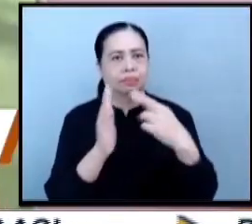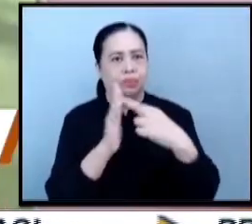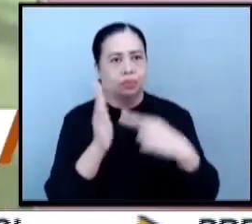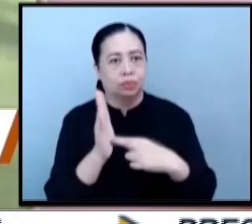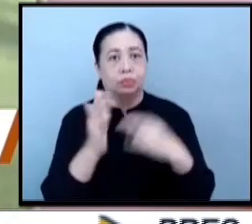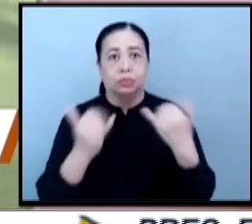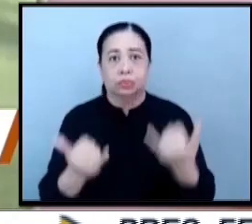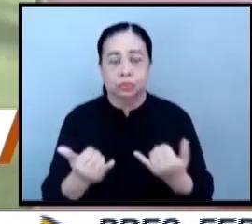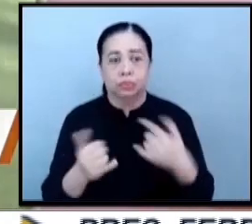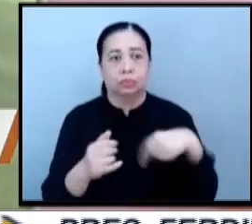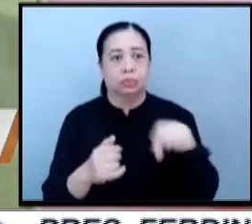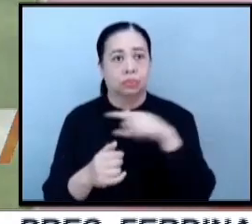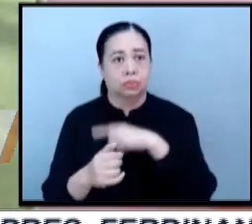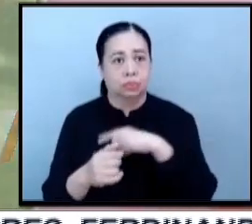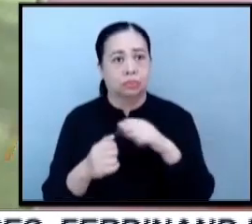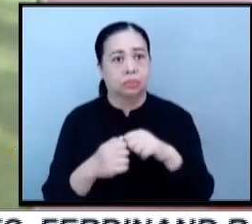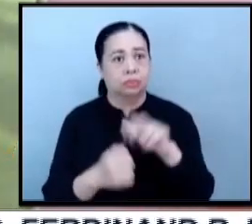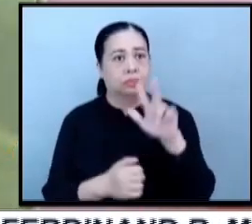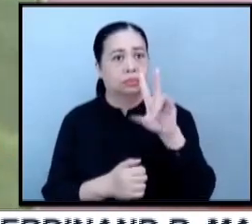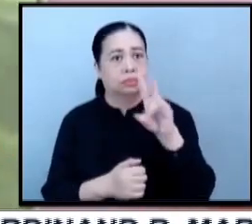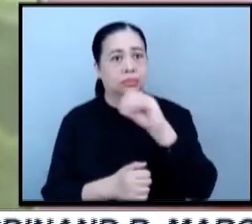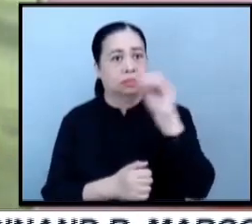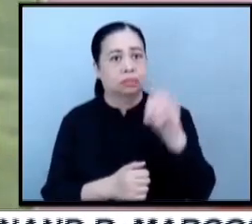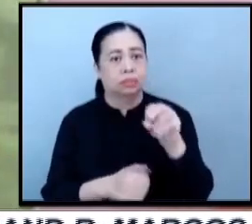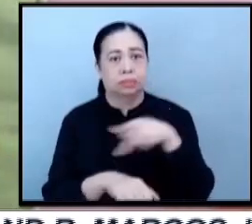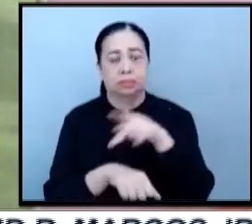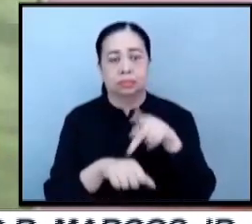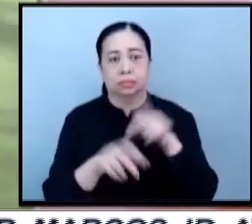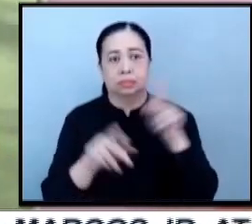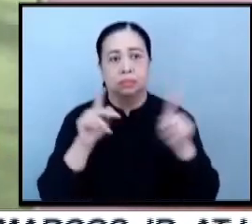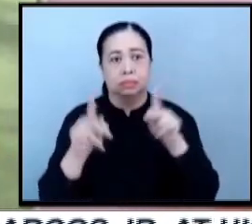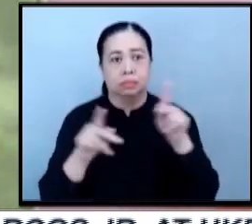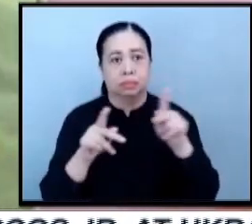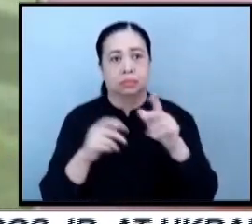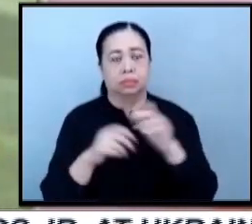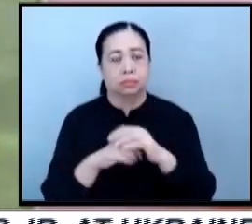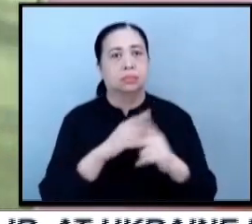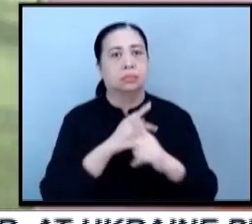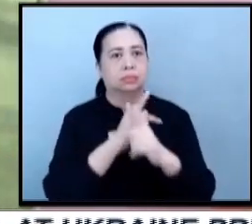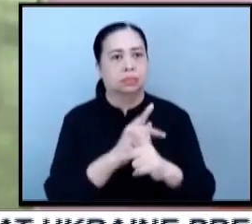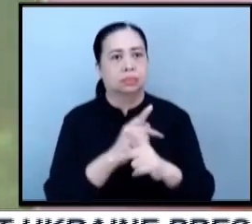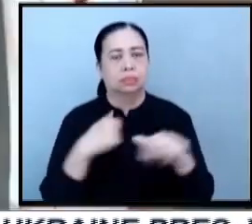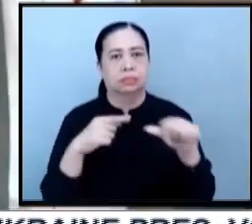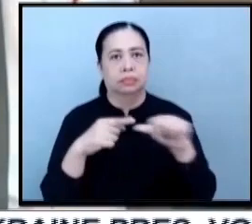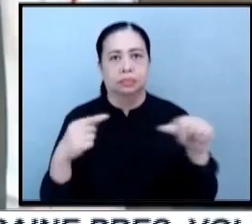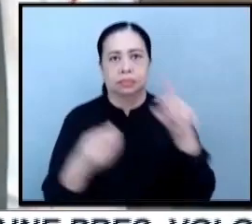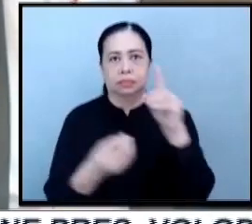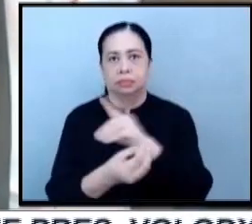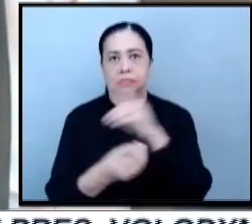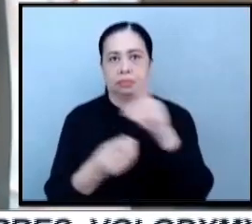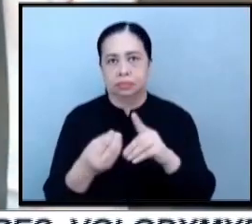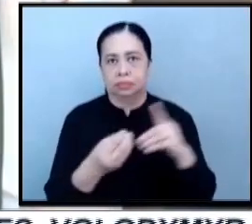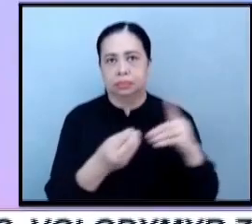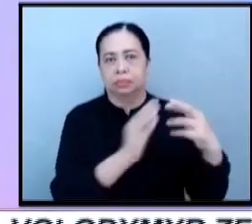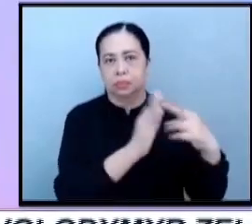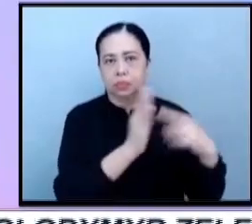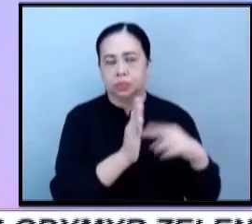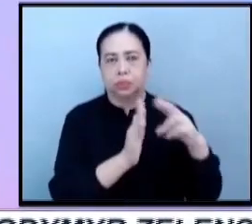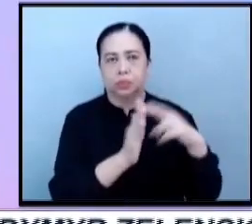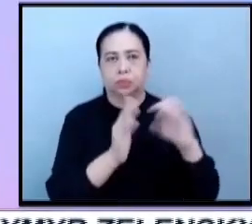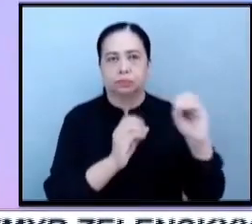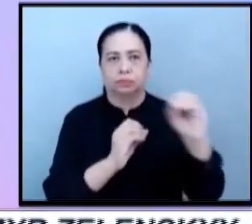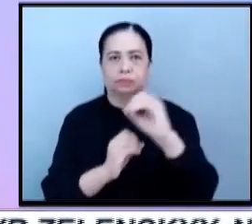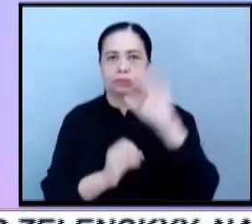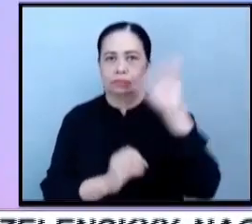of Pantay, 37% of the Philippine population is protected by an anti-discrimination ordinance. Maaaring mag-register